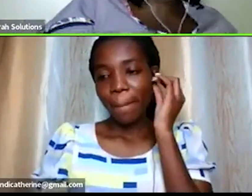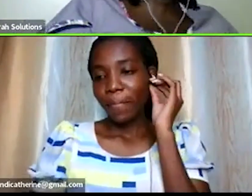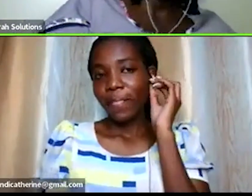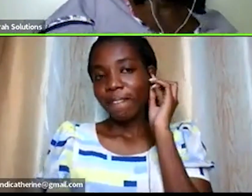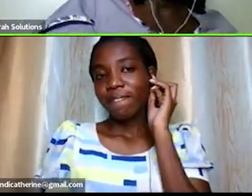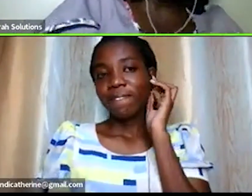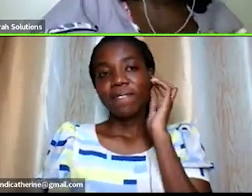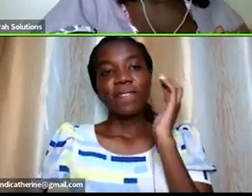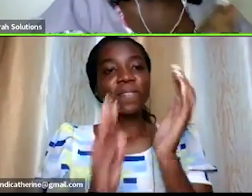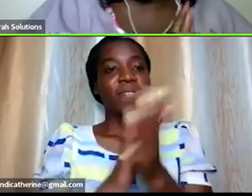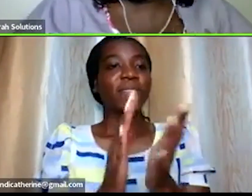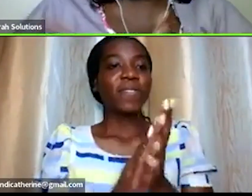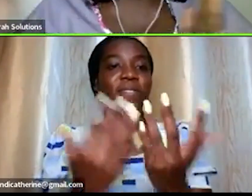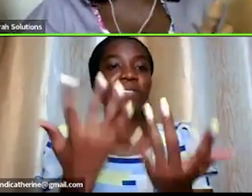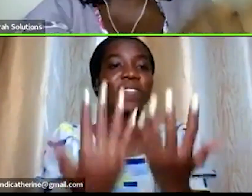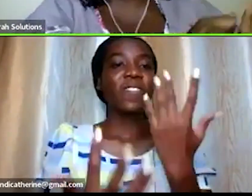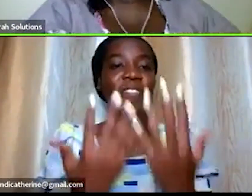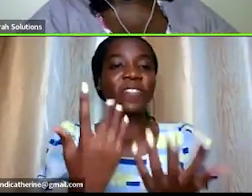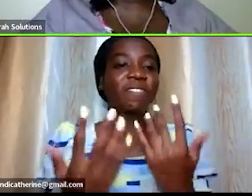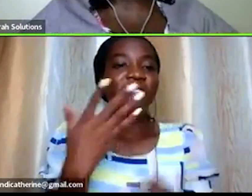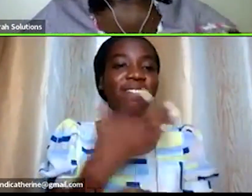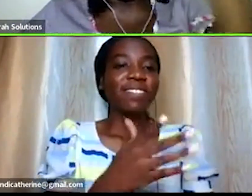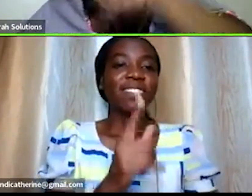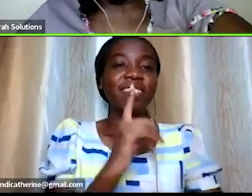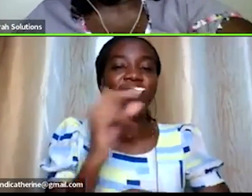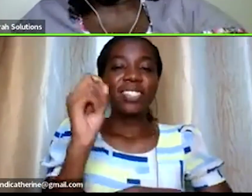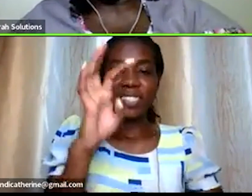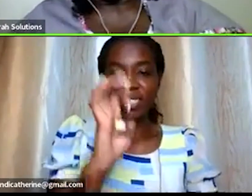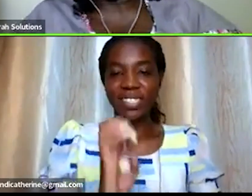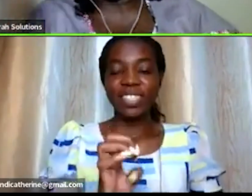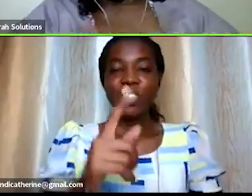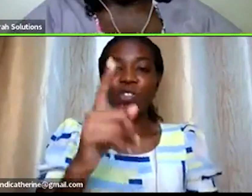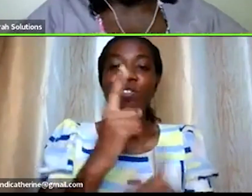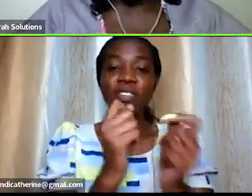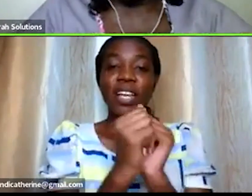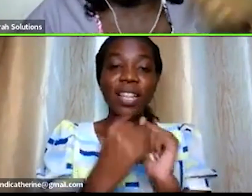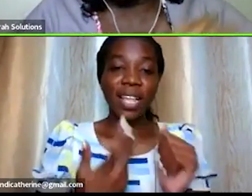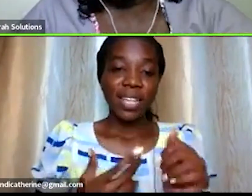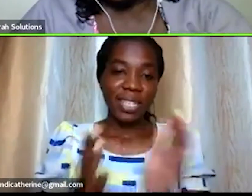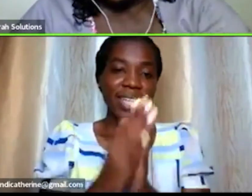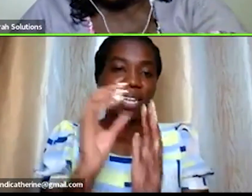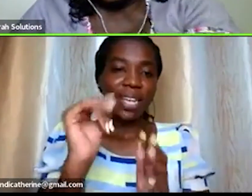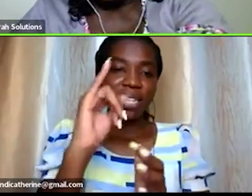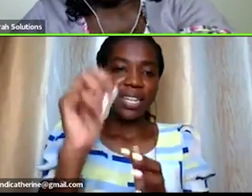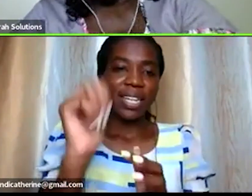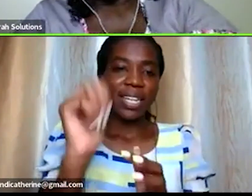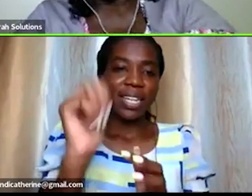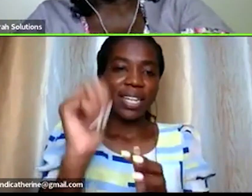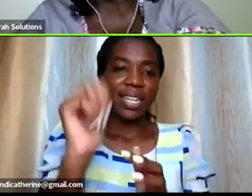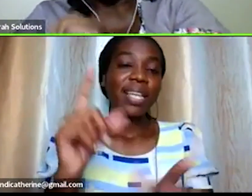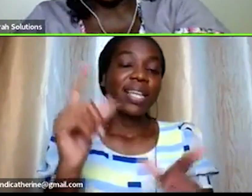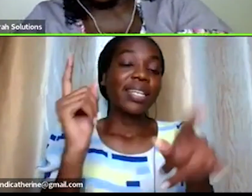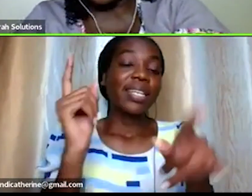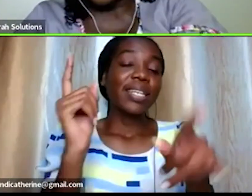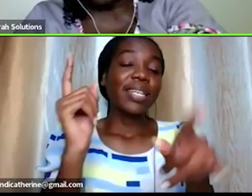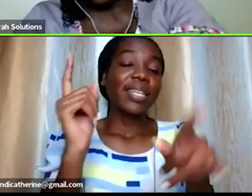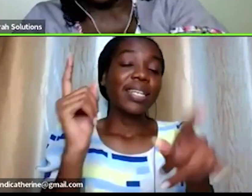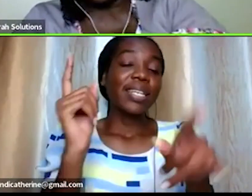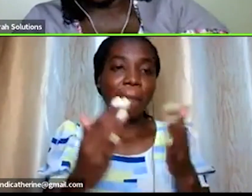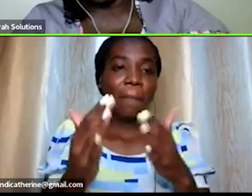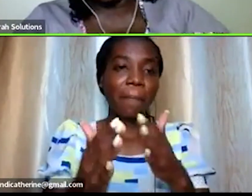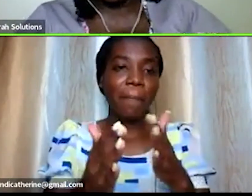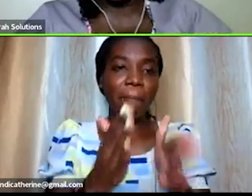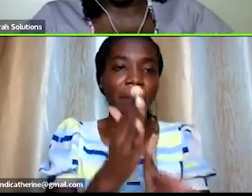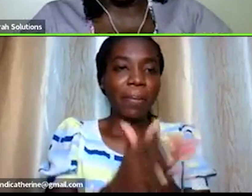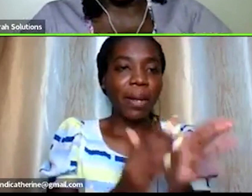hot in here. Oh my God, Grace Kawogo, are you still with us? And Ajahn, as you prepare, there's a question on the so what. I